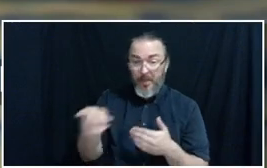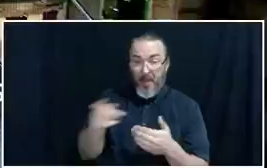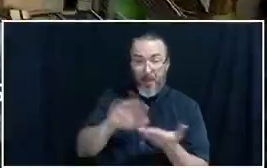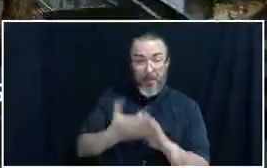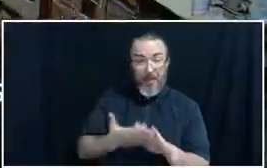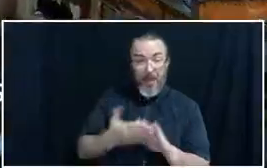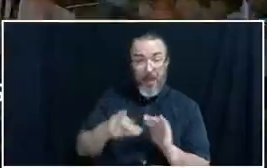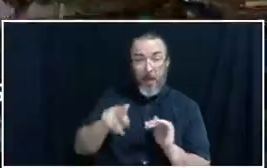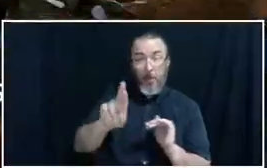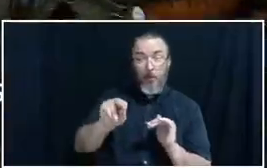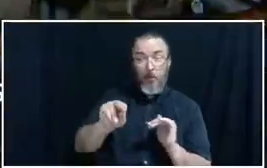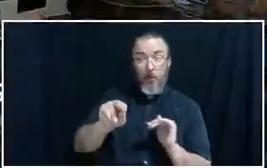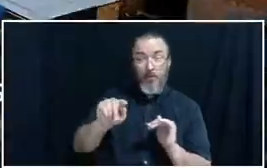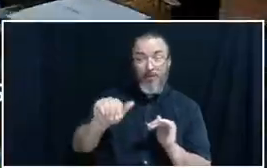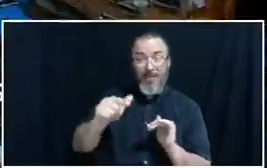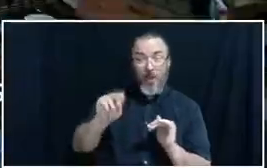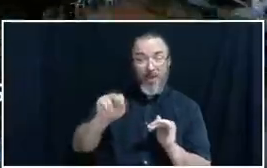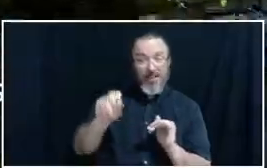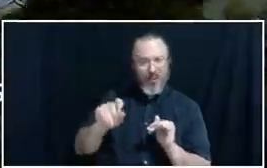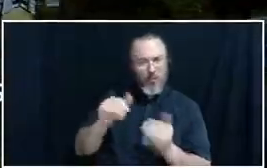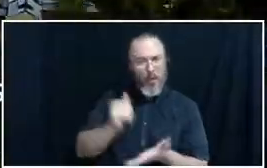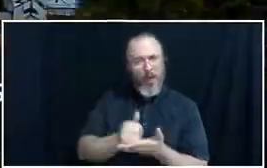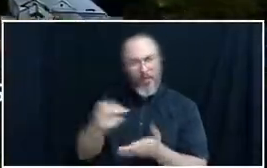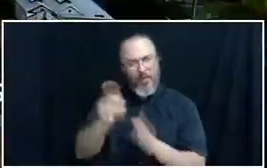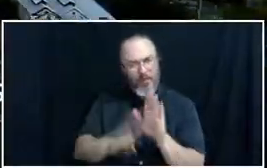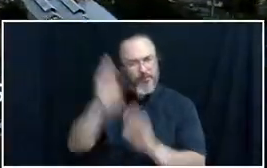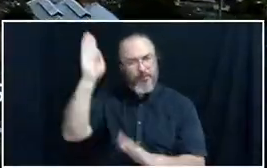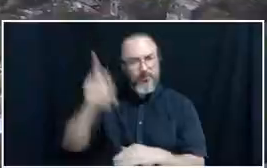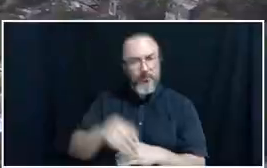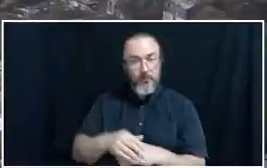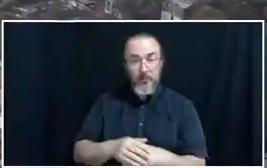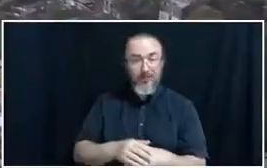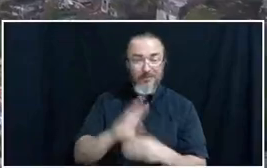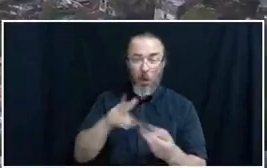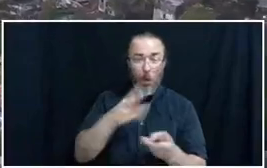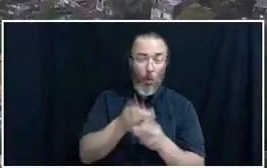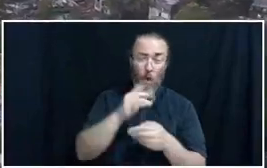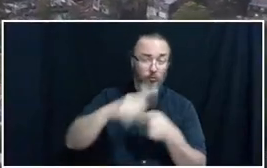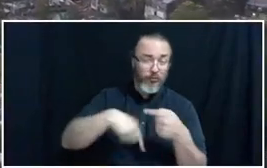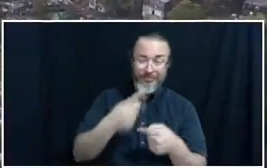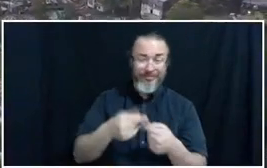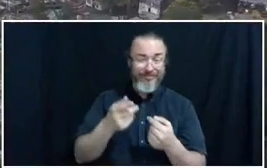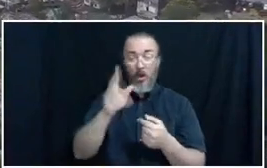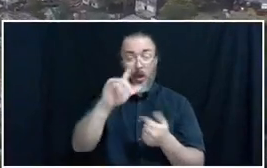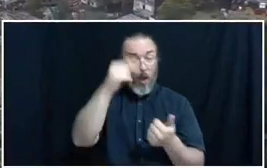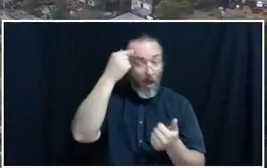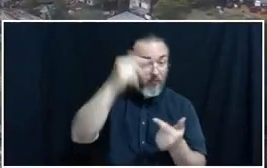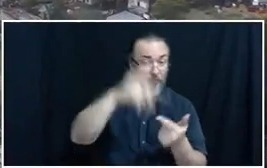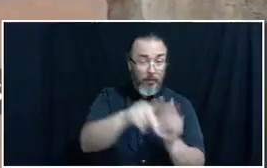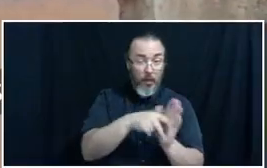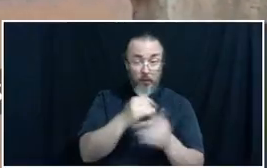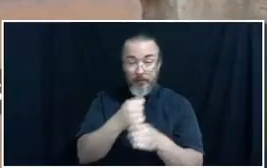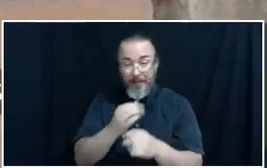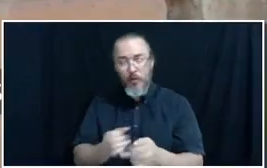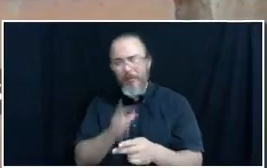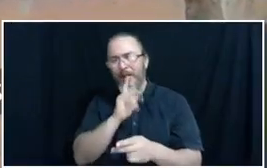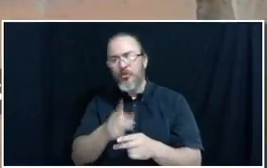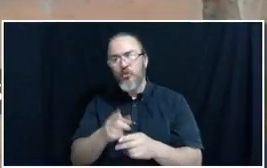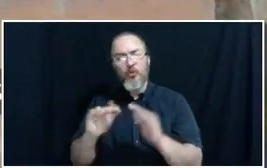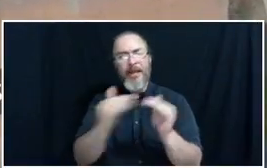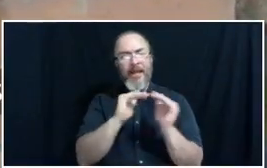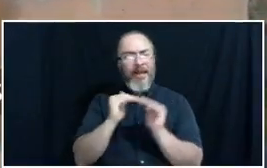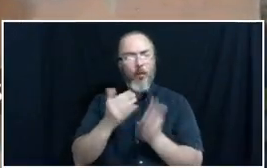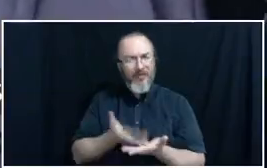potential. Across the world, governments and policymakers will need to ensure equitable financing. Allocating